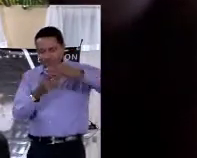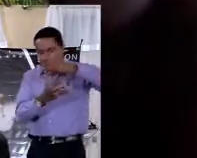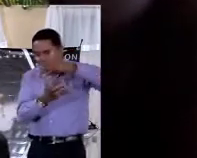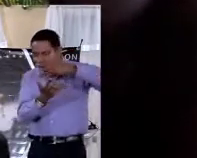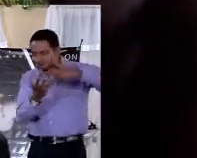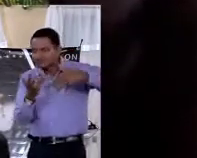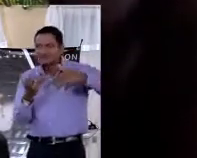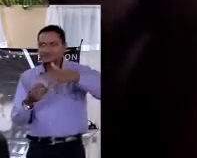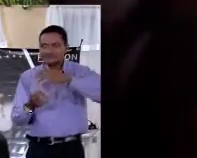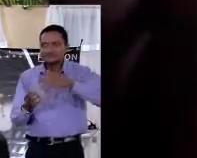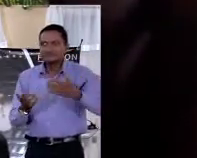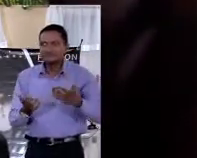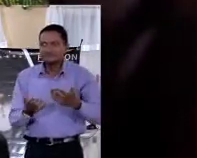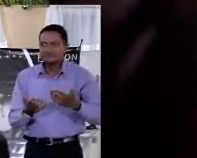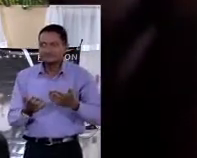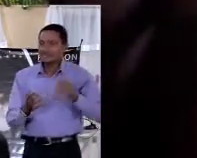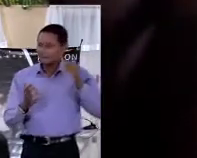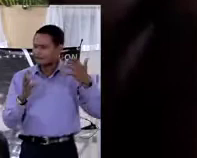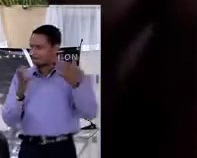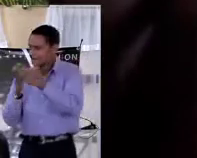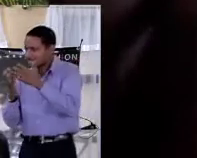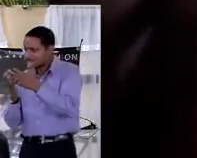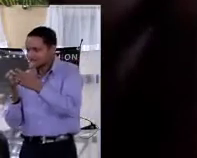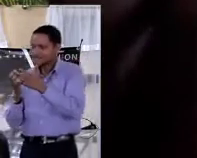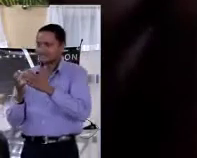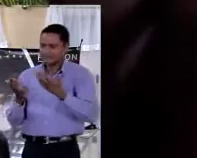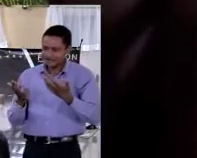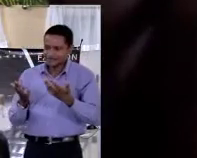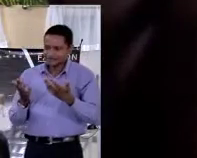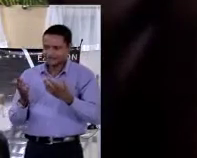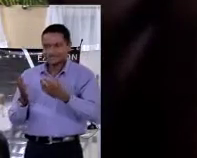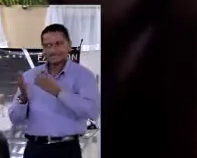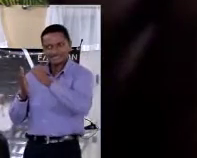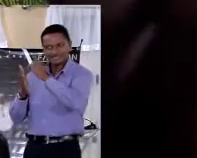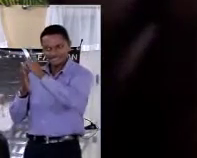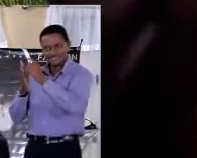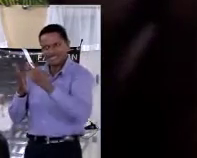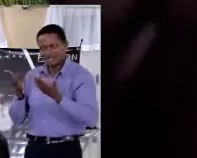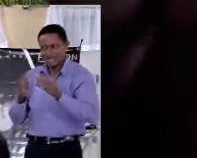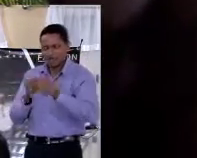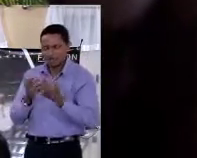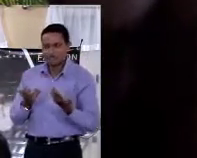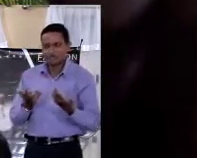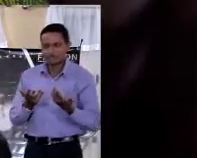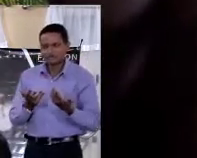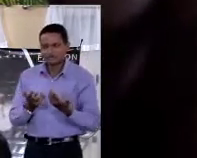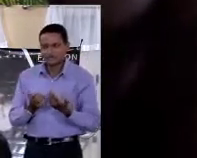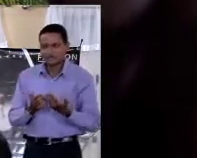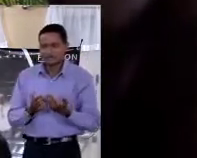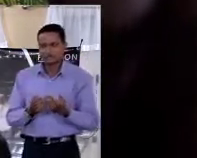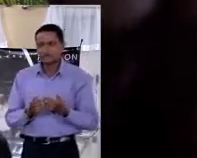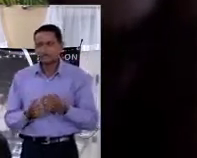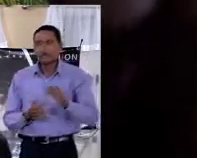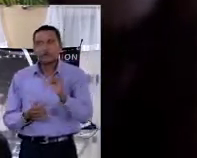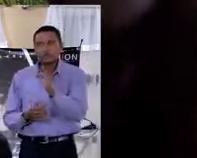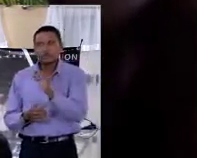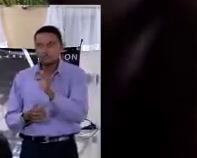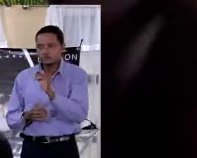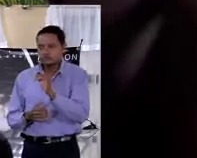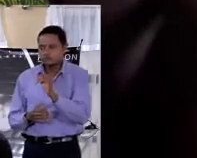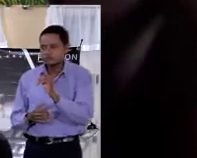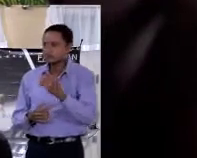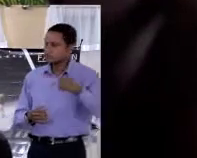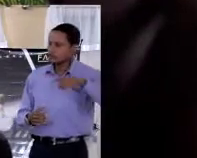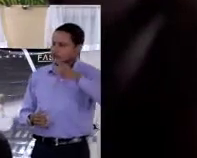it relates to the design process. We also need to articulate our individual brand stories.